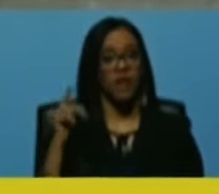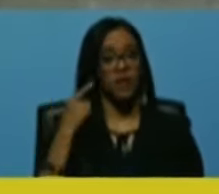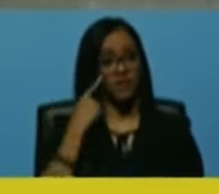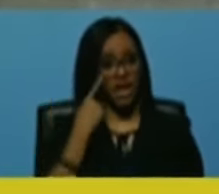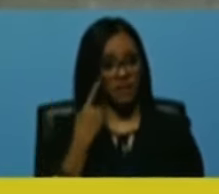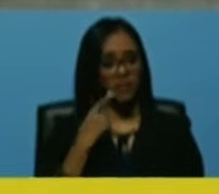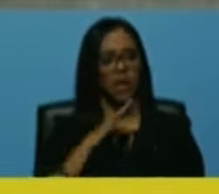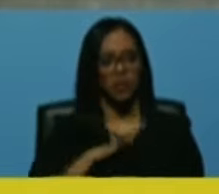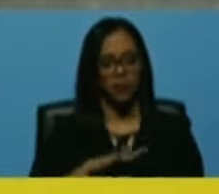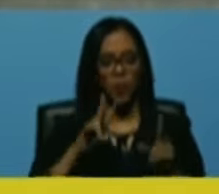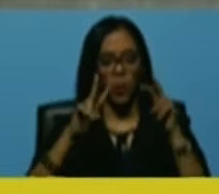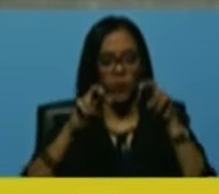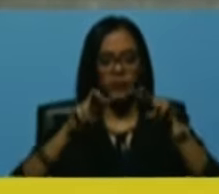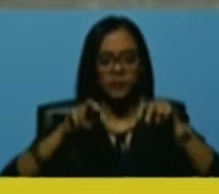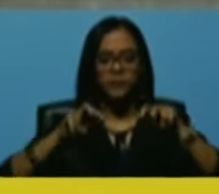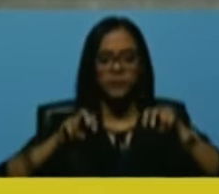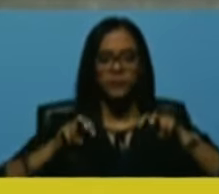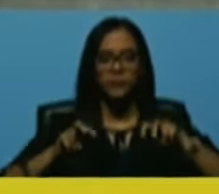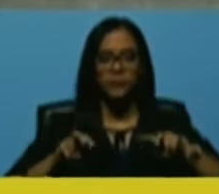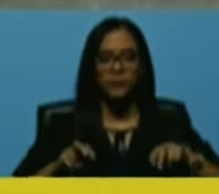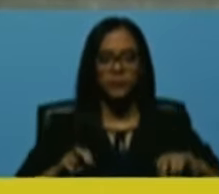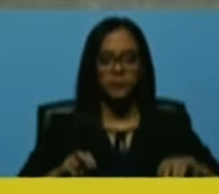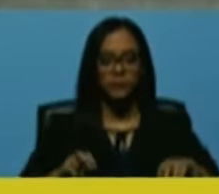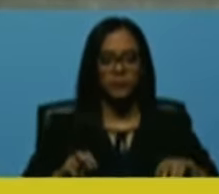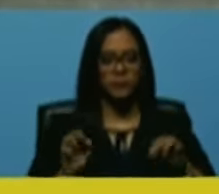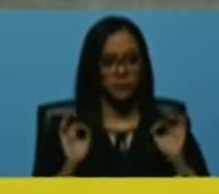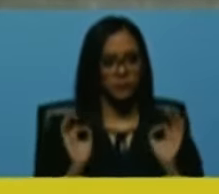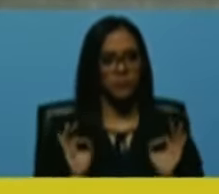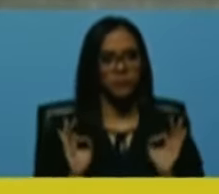Look that we are revising